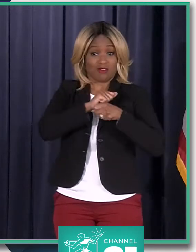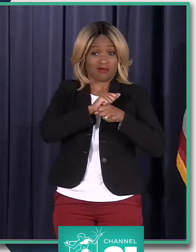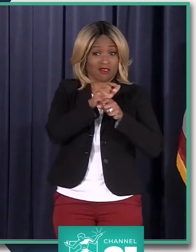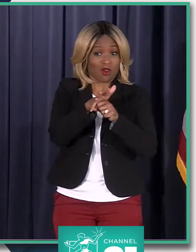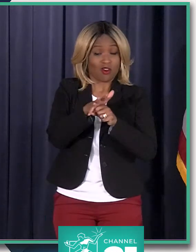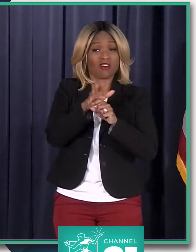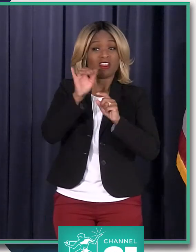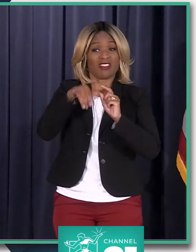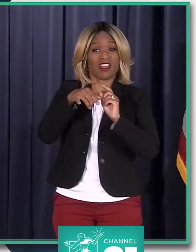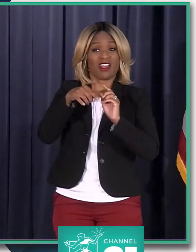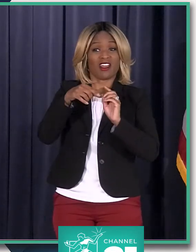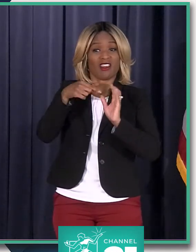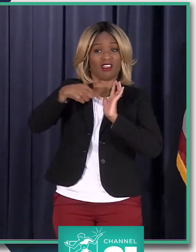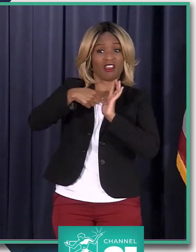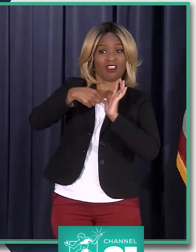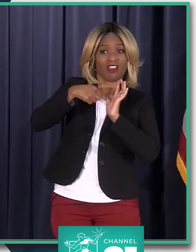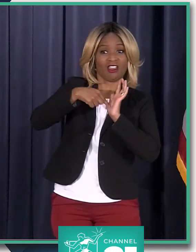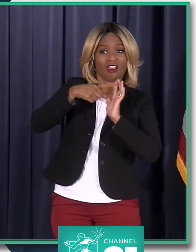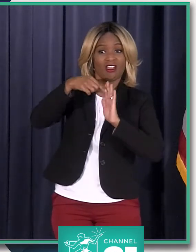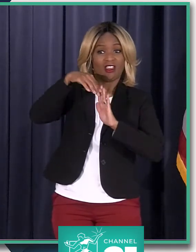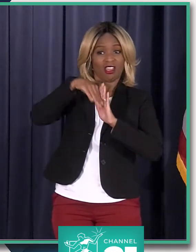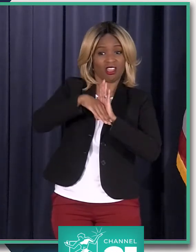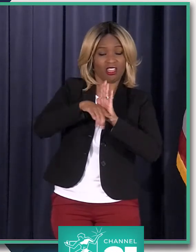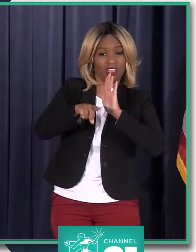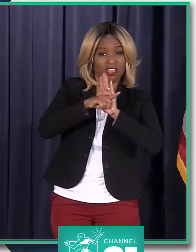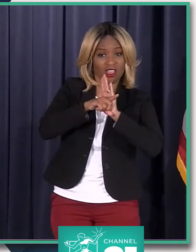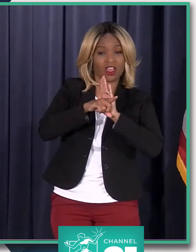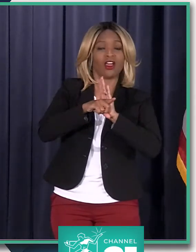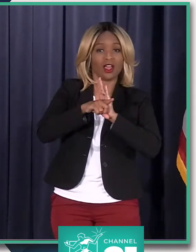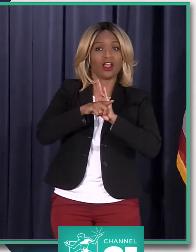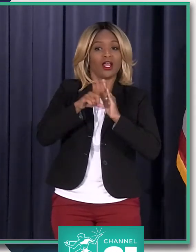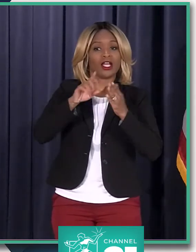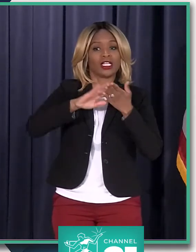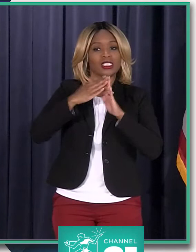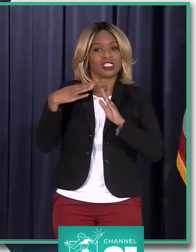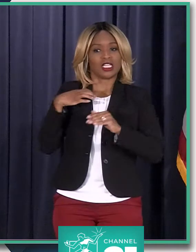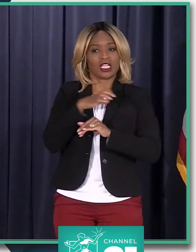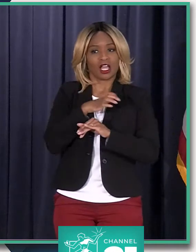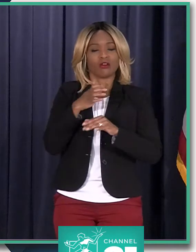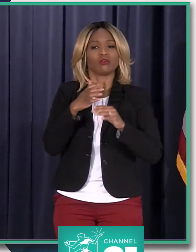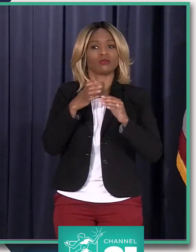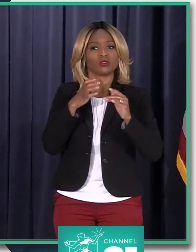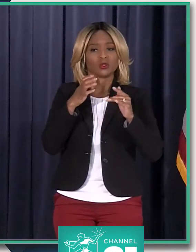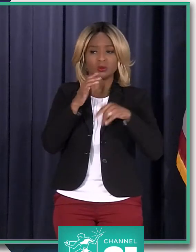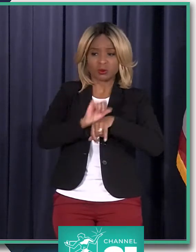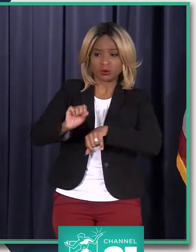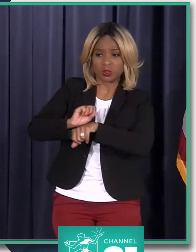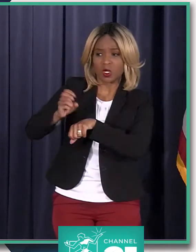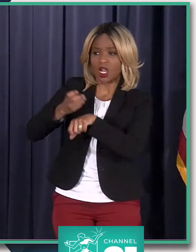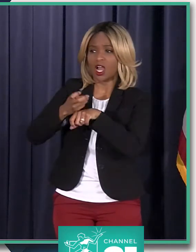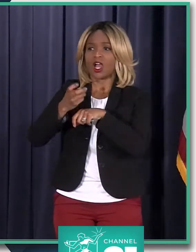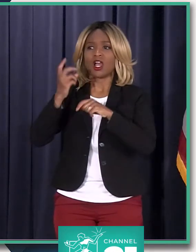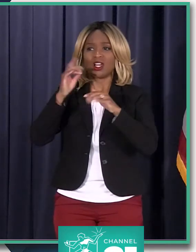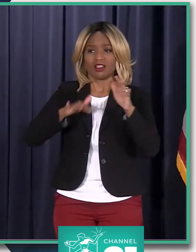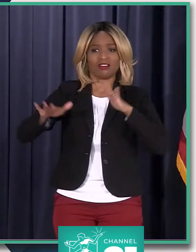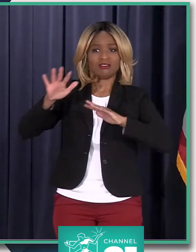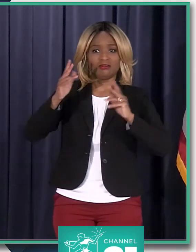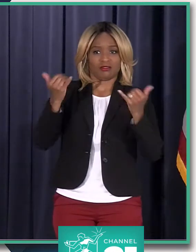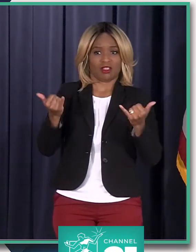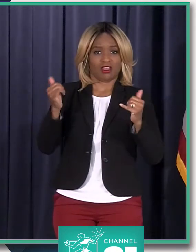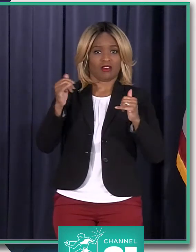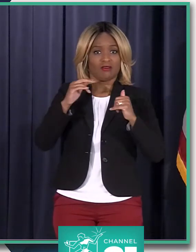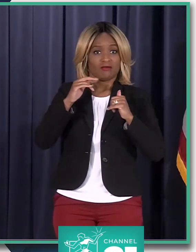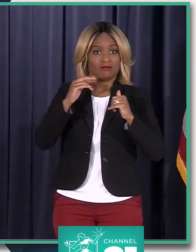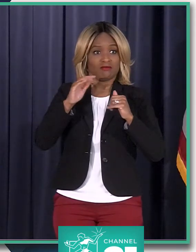Council moved to adopt the plan to cut the budget has caused Standard & Poor's, a national rating agency, to cite Detroit as a national